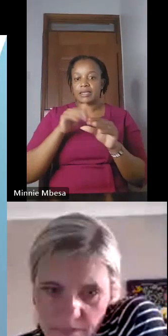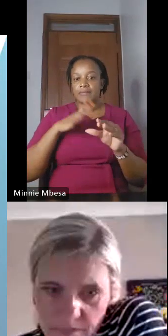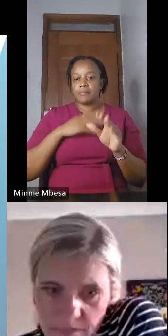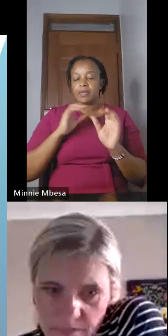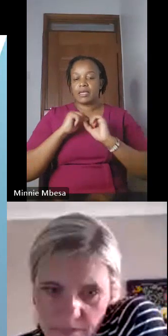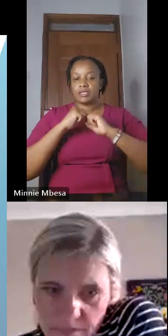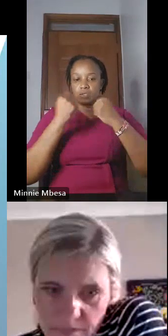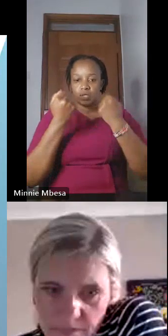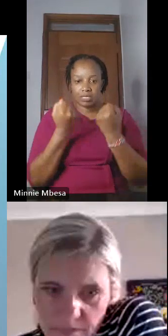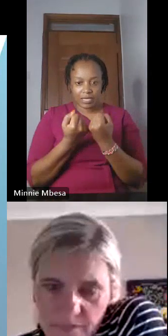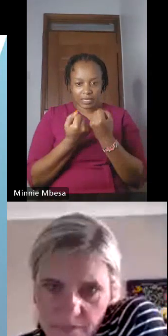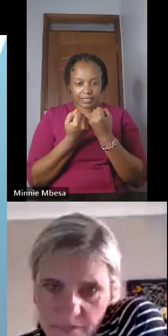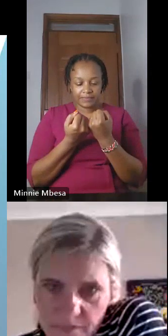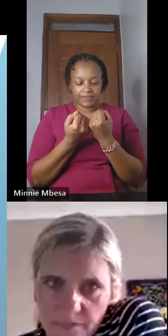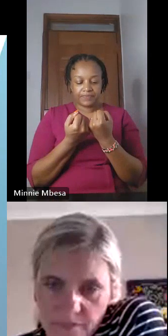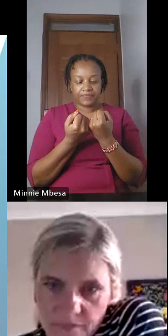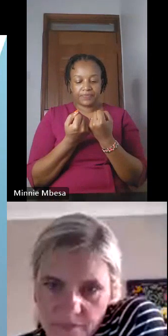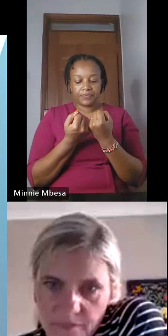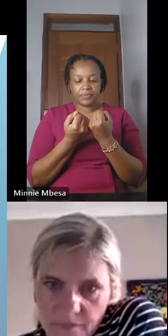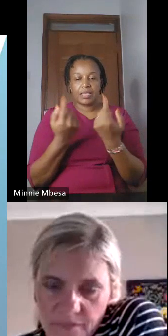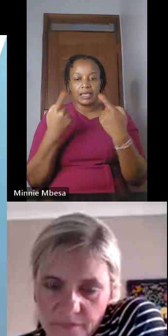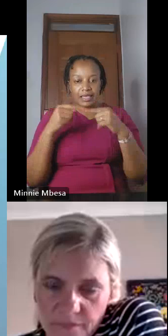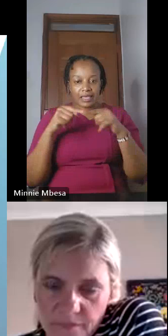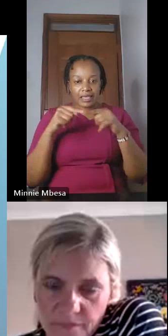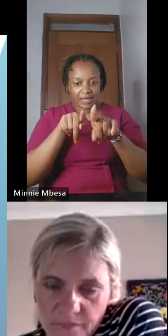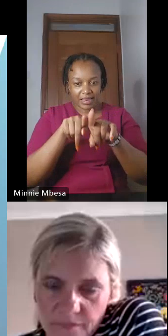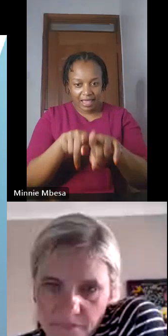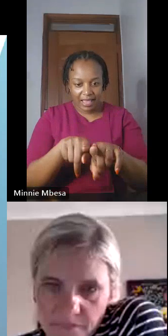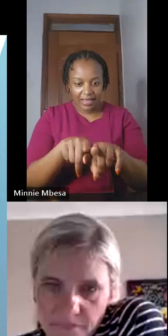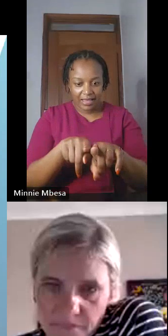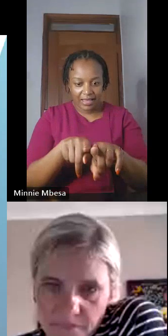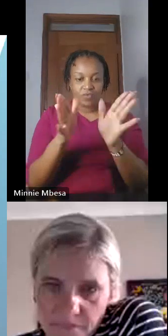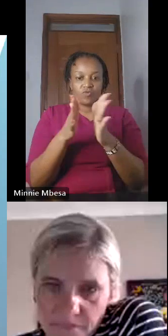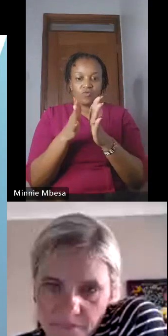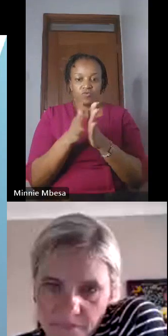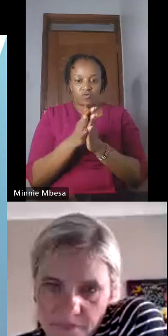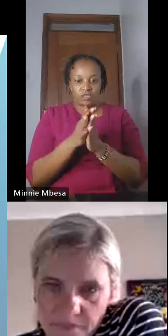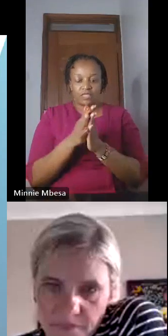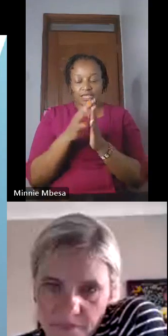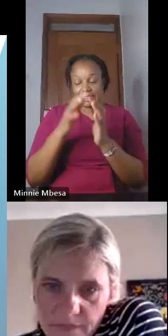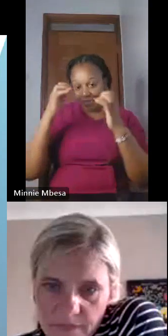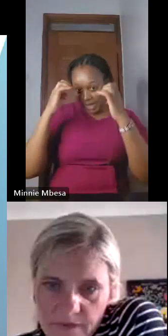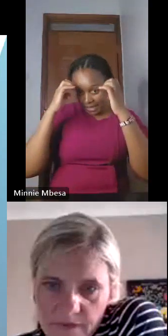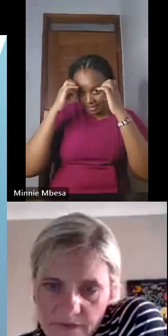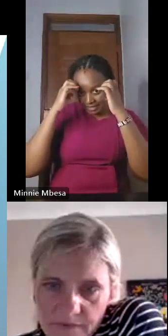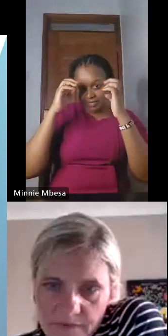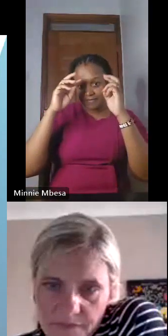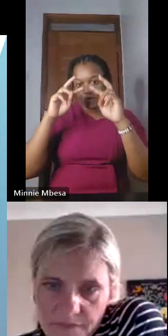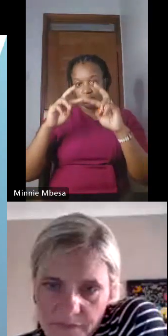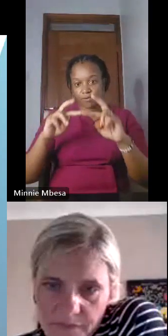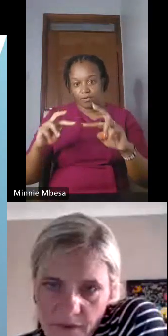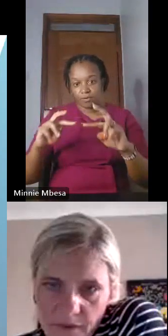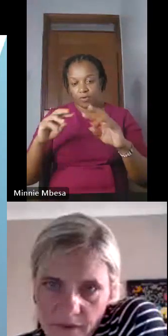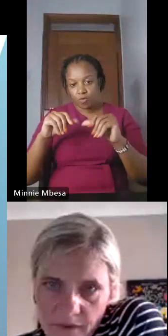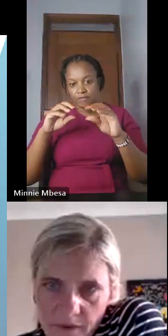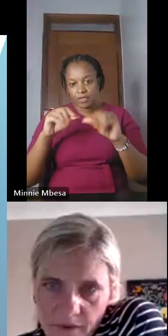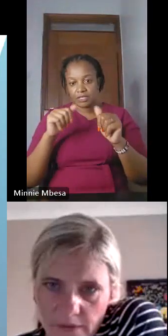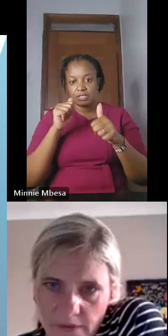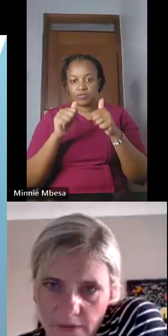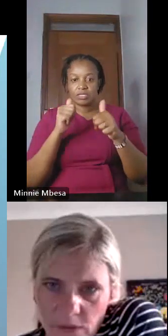way in line with the studies or the qualifications I have currently. Yes.